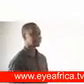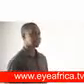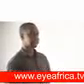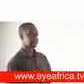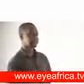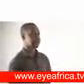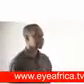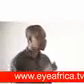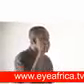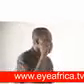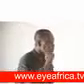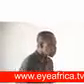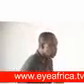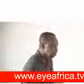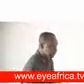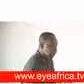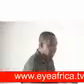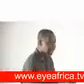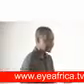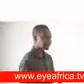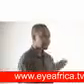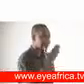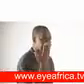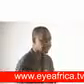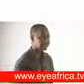you may use the following: